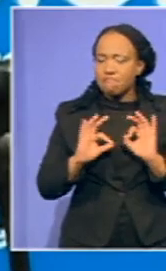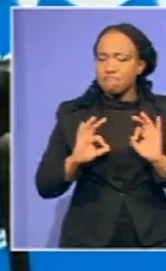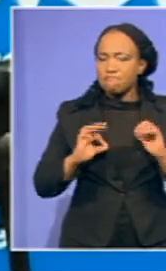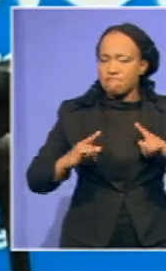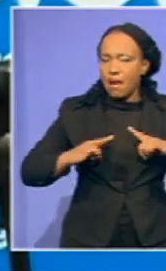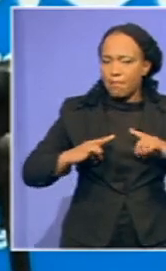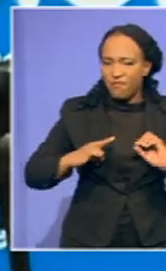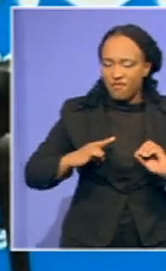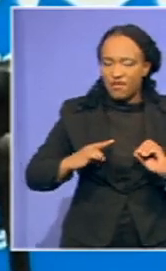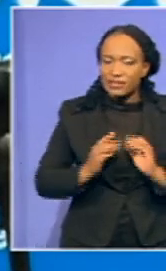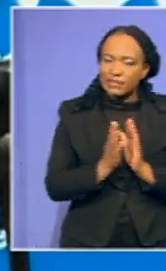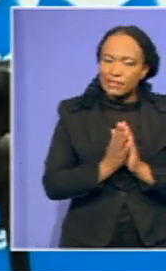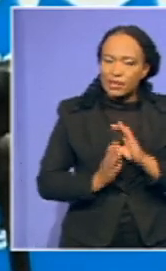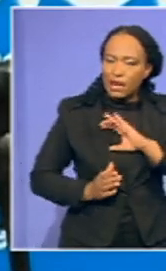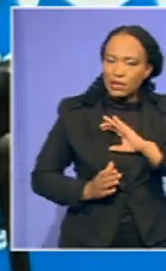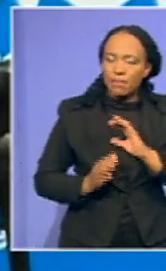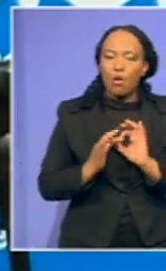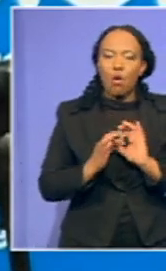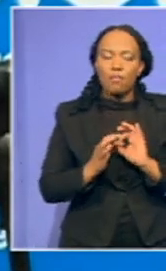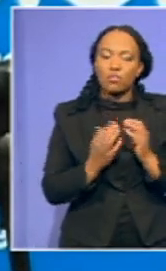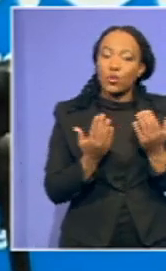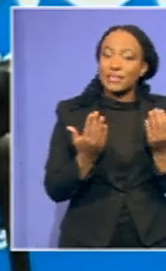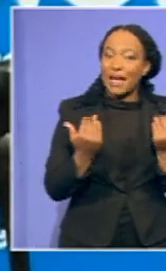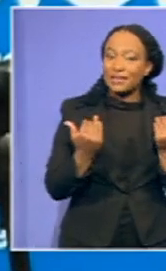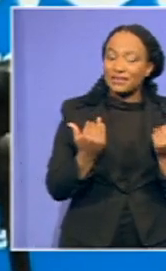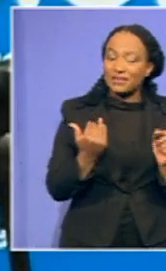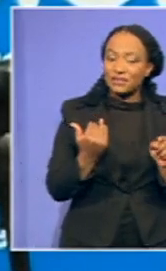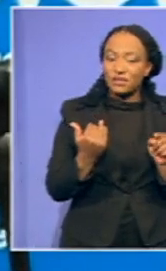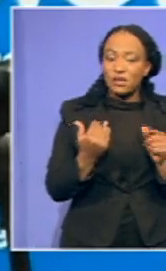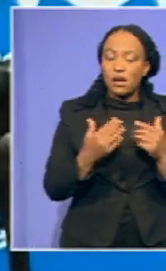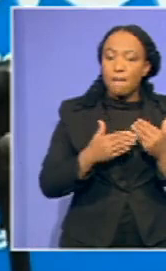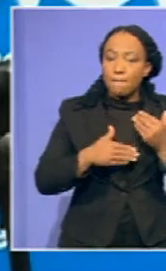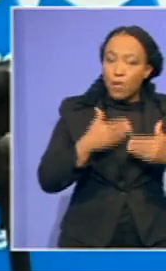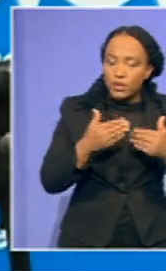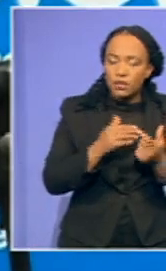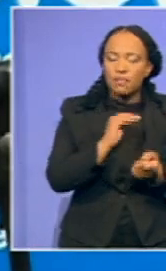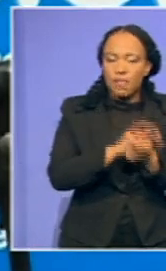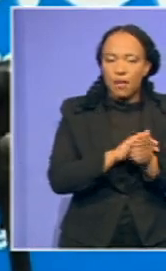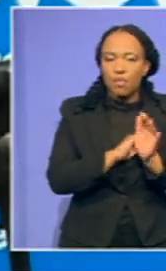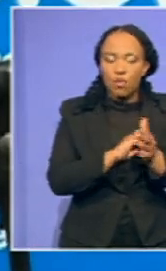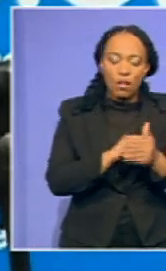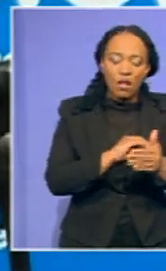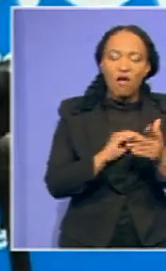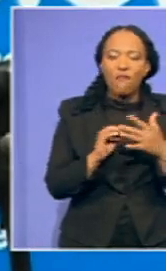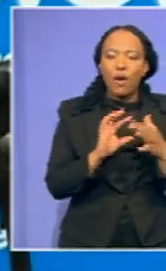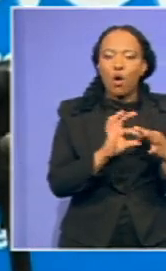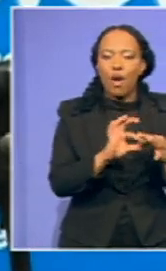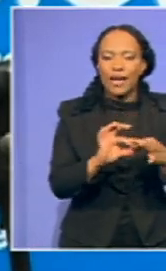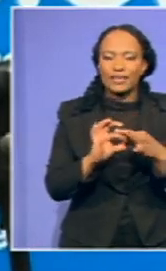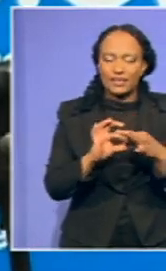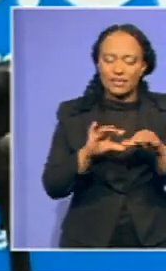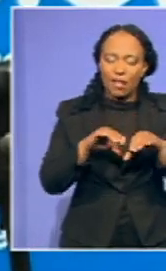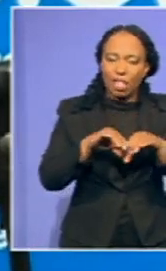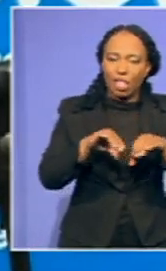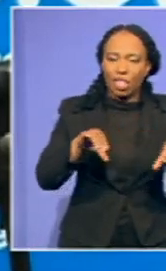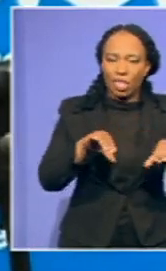like the customers at home to anticipate that such a process will happen when we get to connectivity. We'll